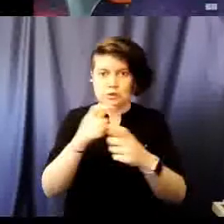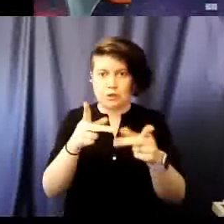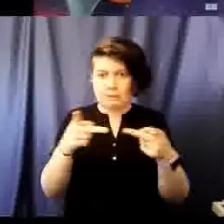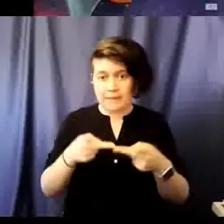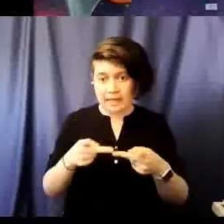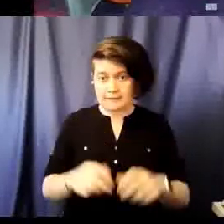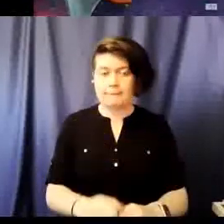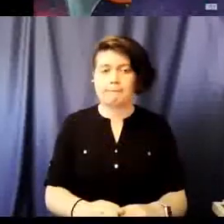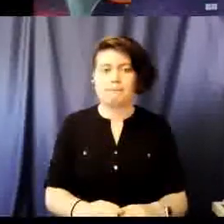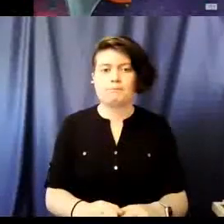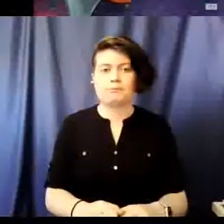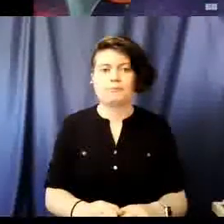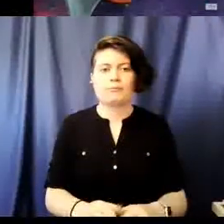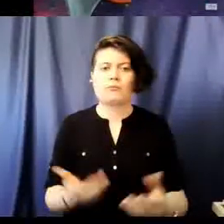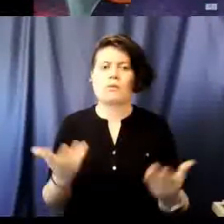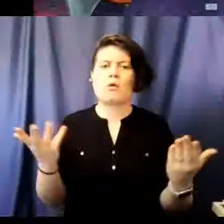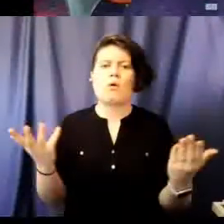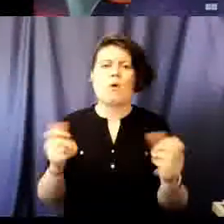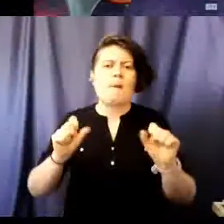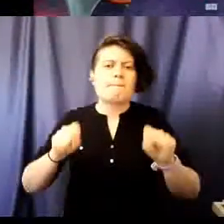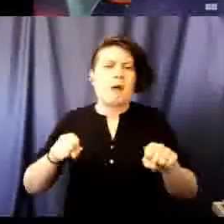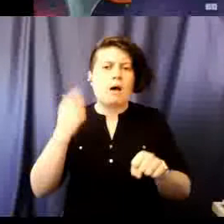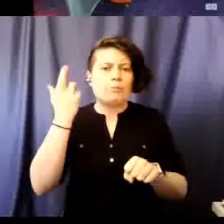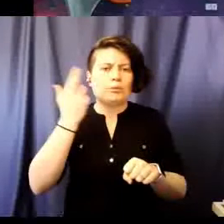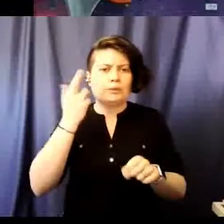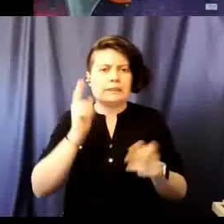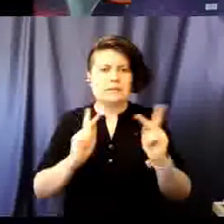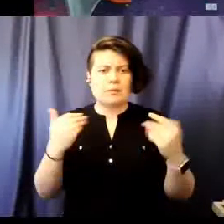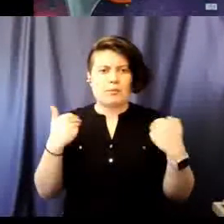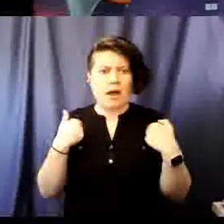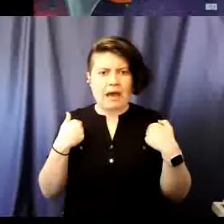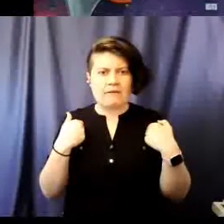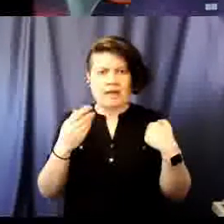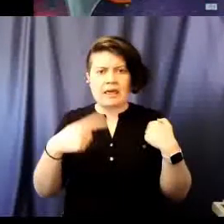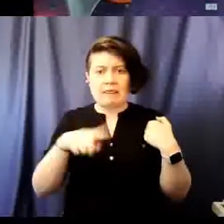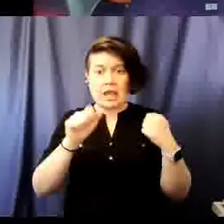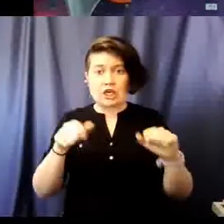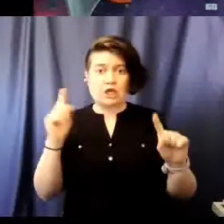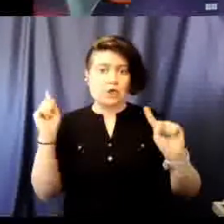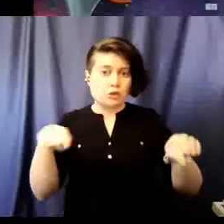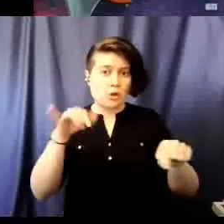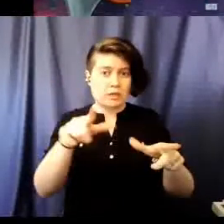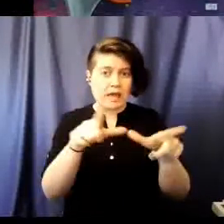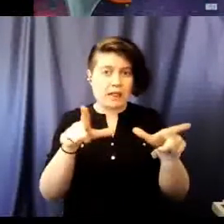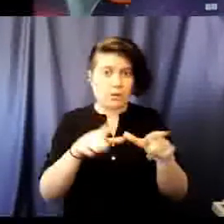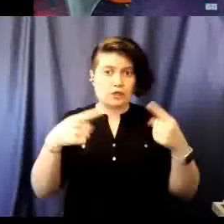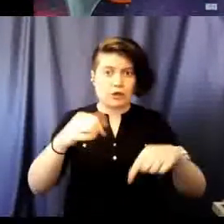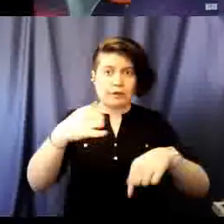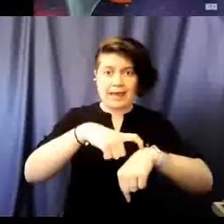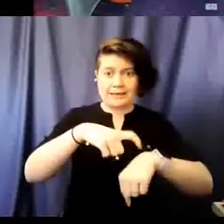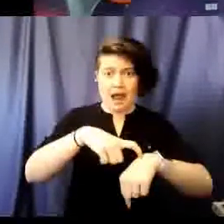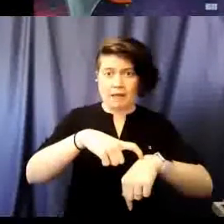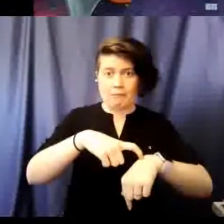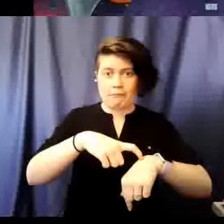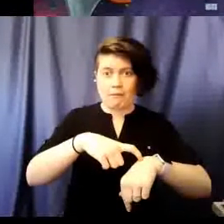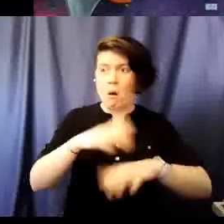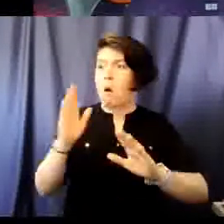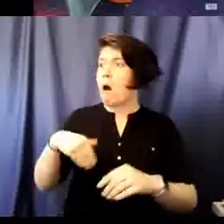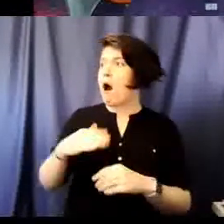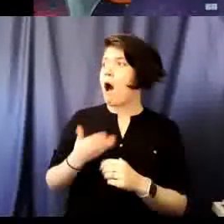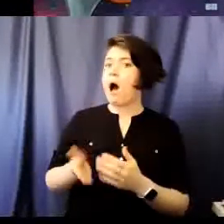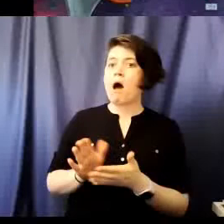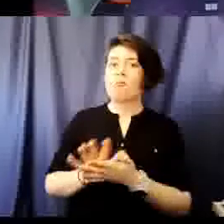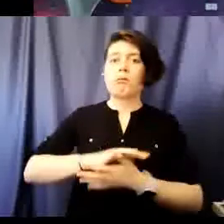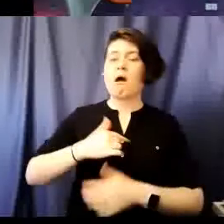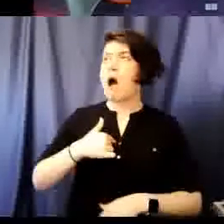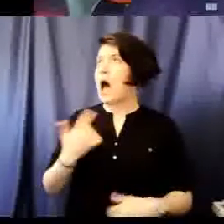What plausible reason could people have to be at that location during that time? Again, we need to make sure that we're trying to